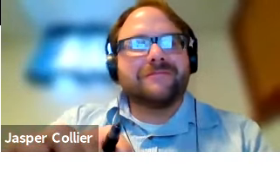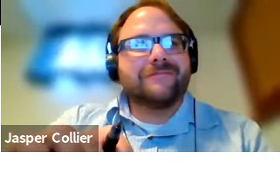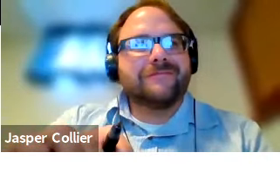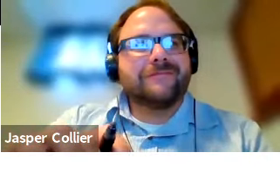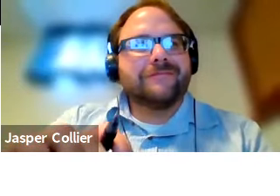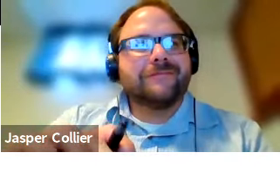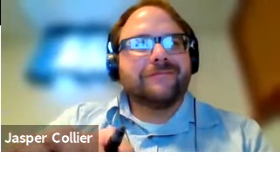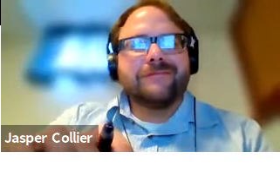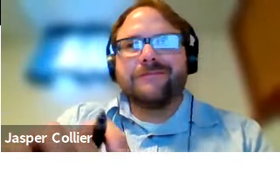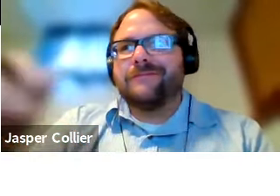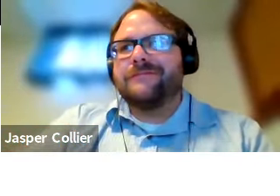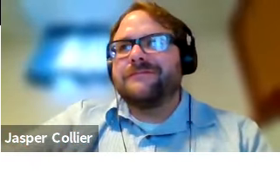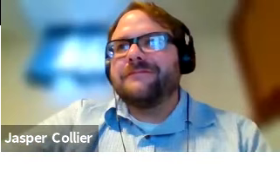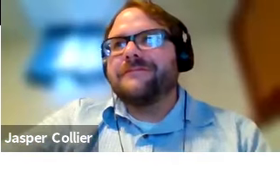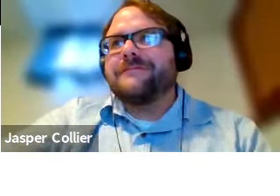Thanks.